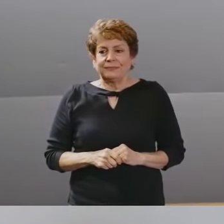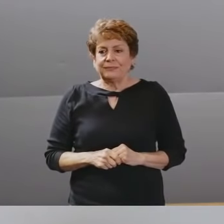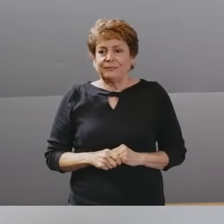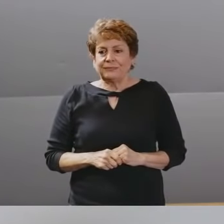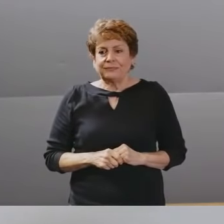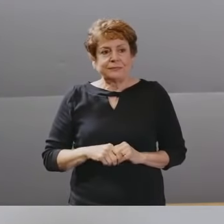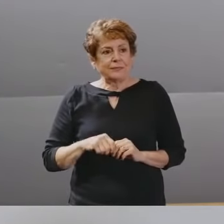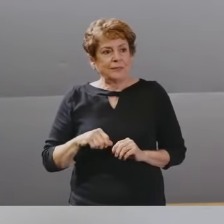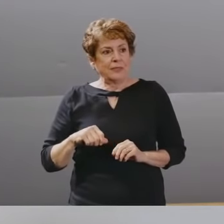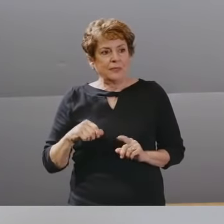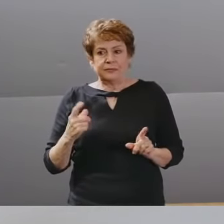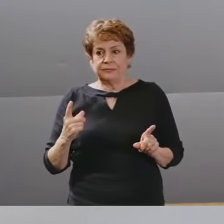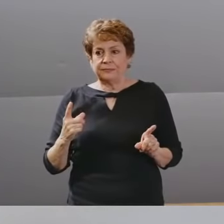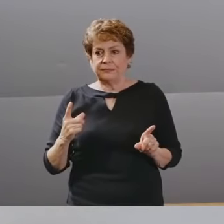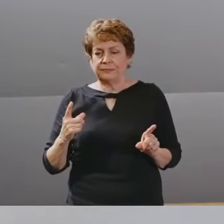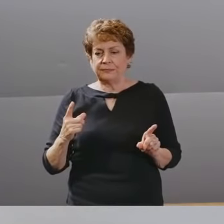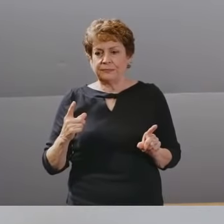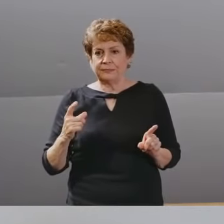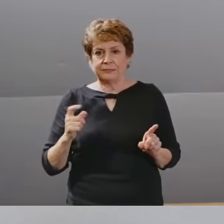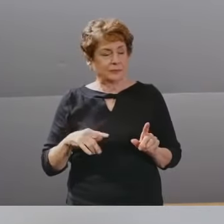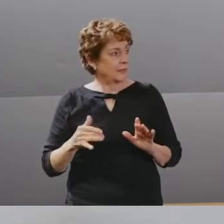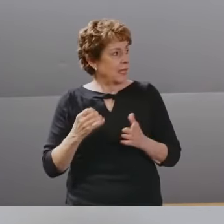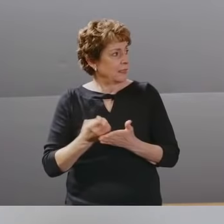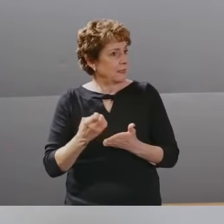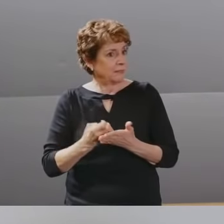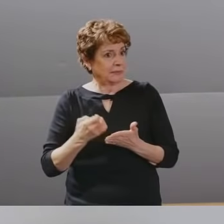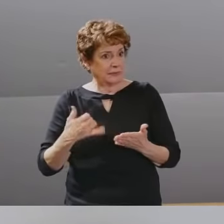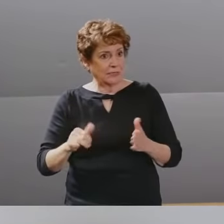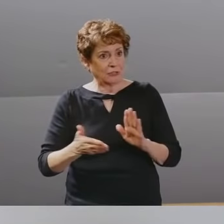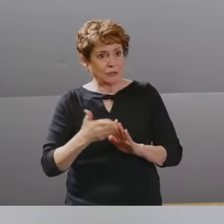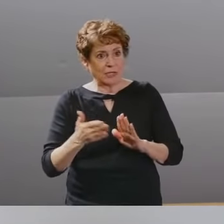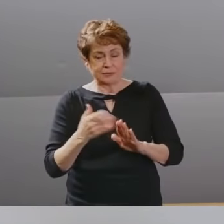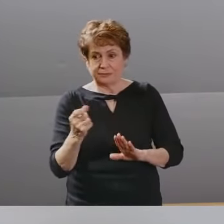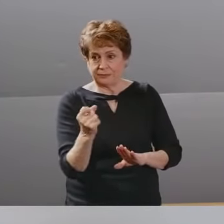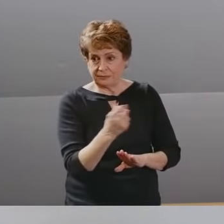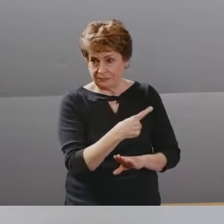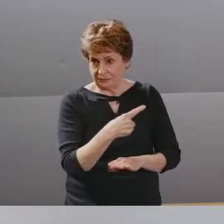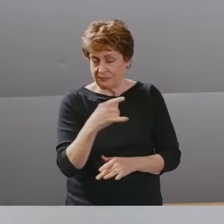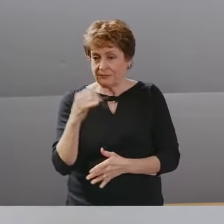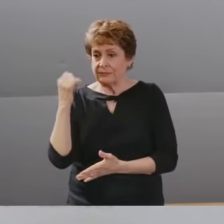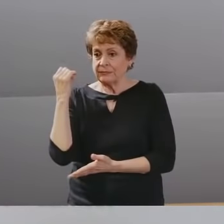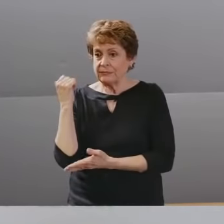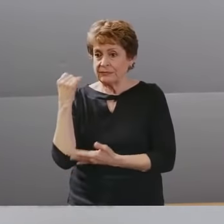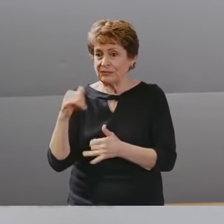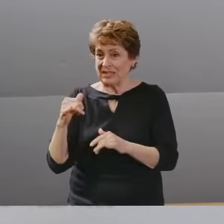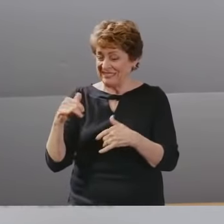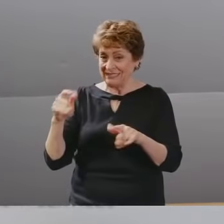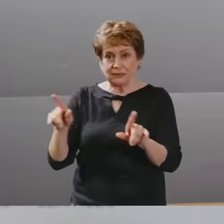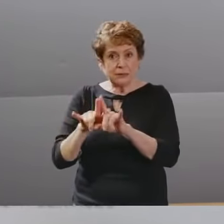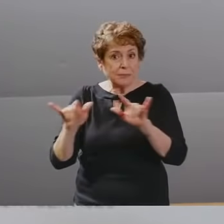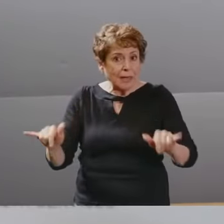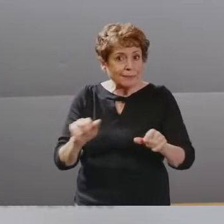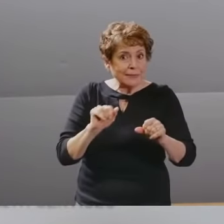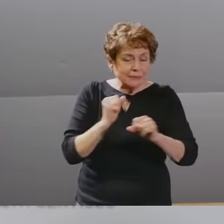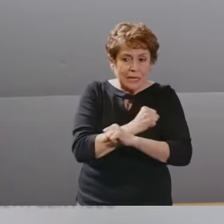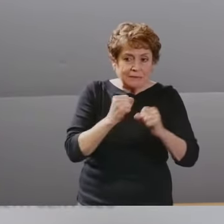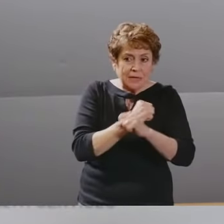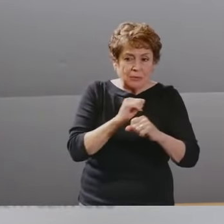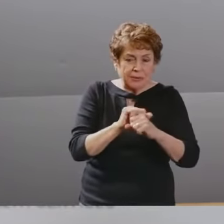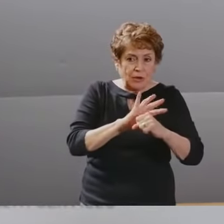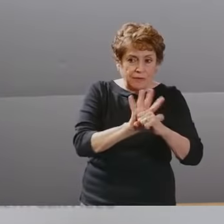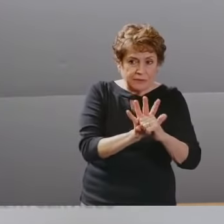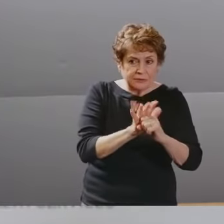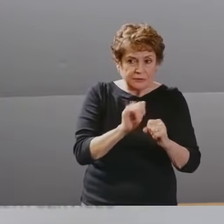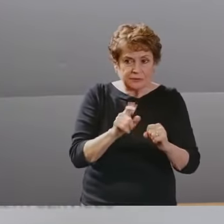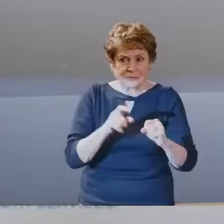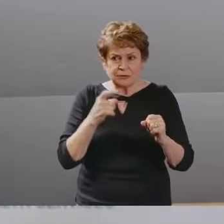fighting COVID-19. Are you prioritizing pumping blood into the economy over people? No, I've